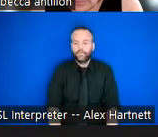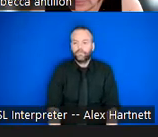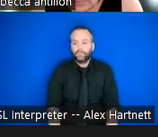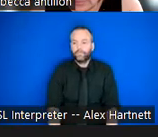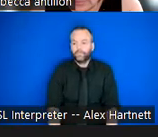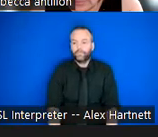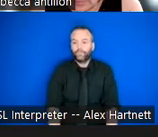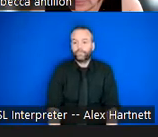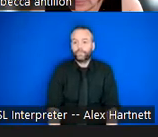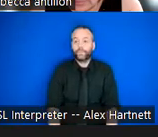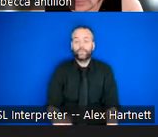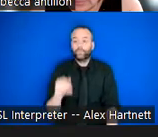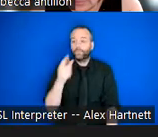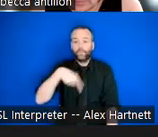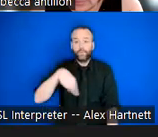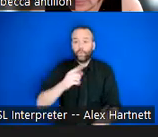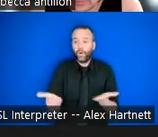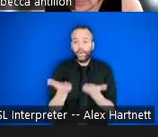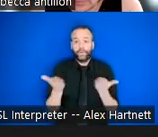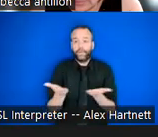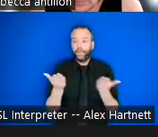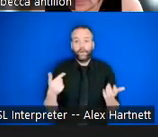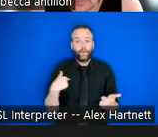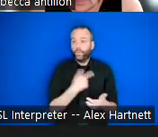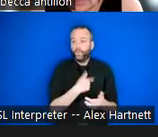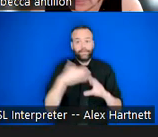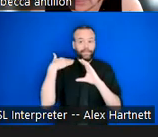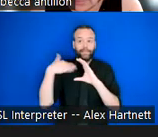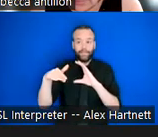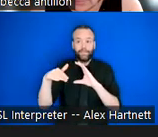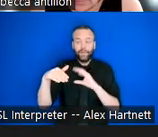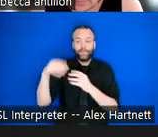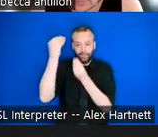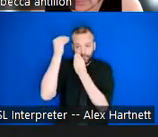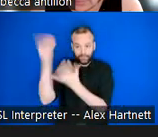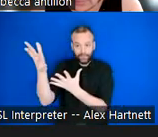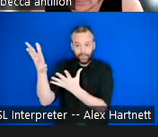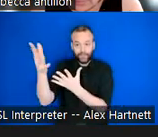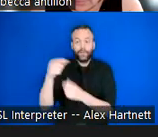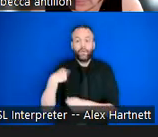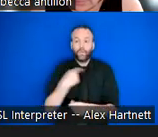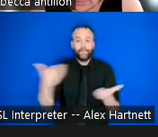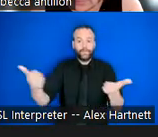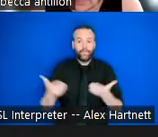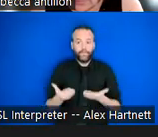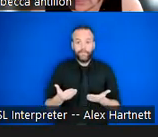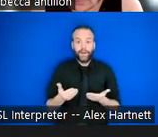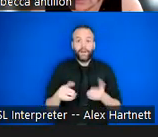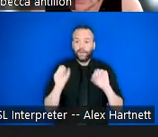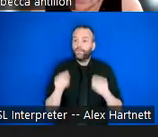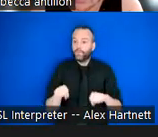this meeting, we now have your information and you will be added to our email list. So you will get this invitation and registration when it comes